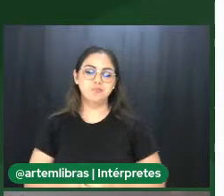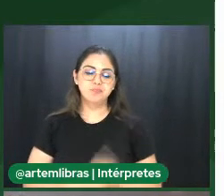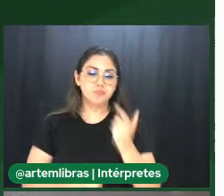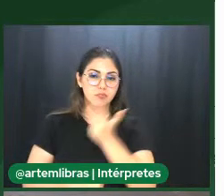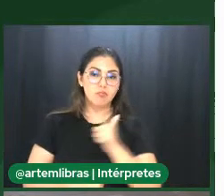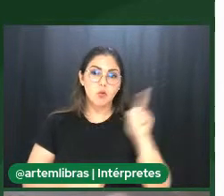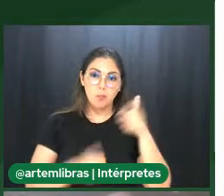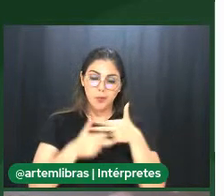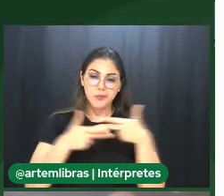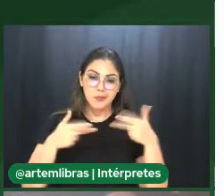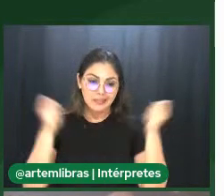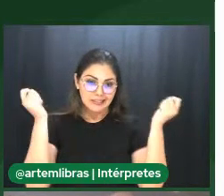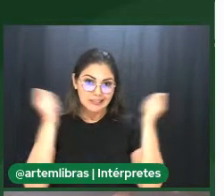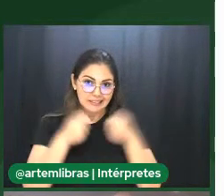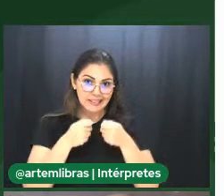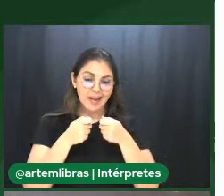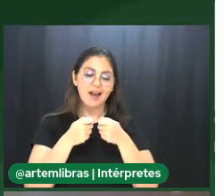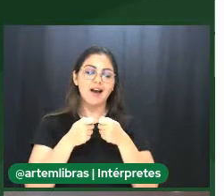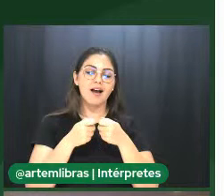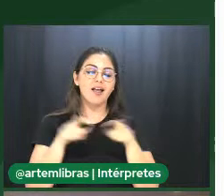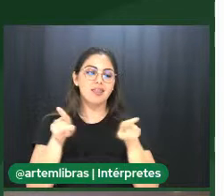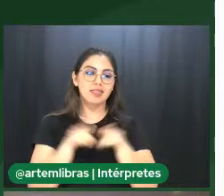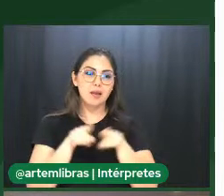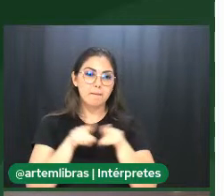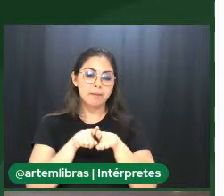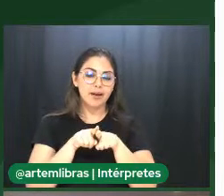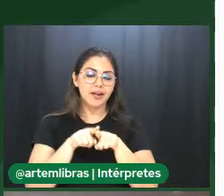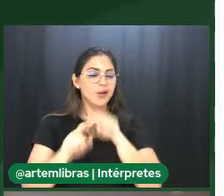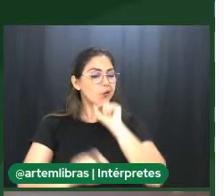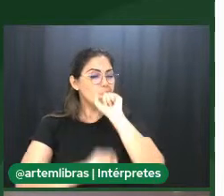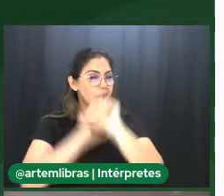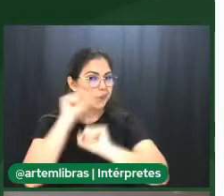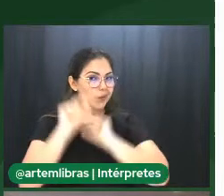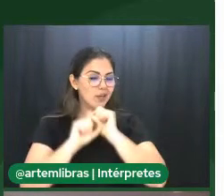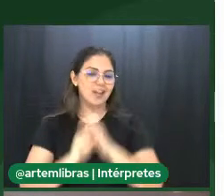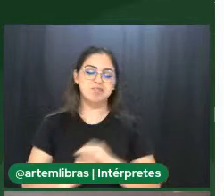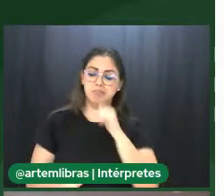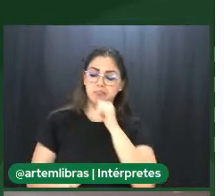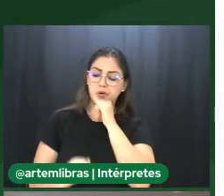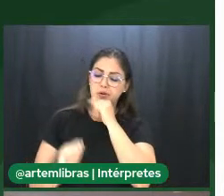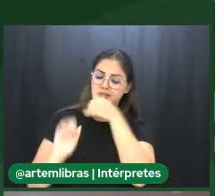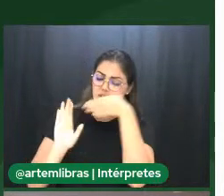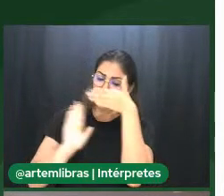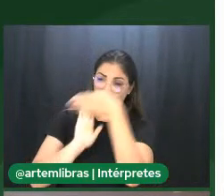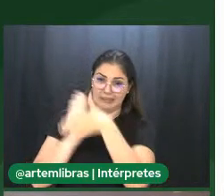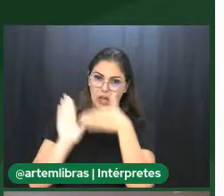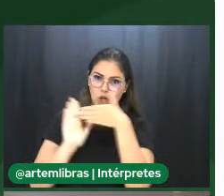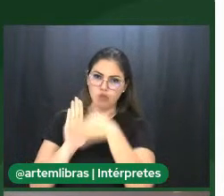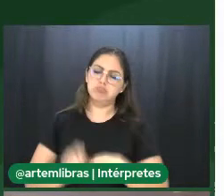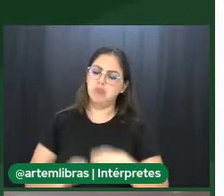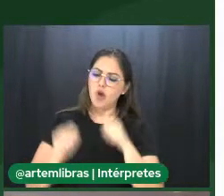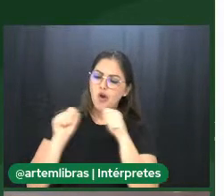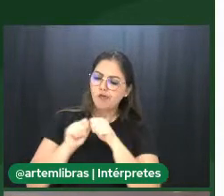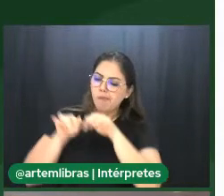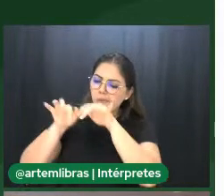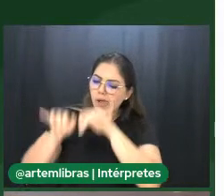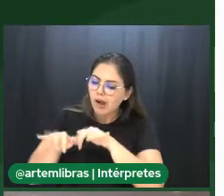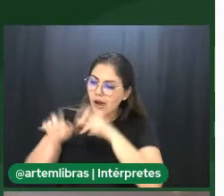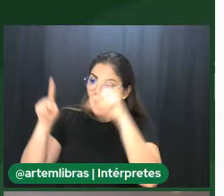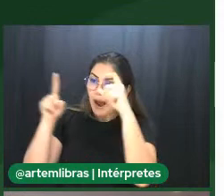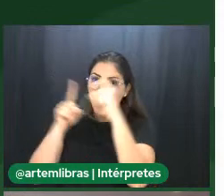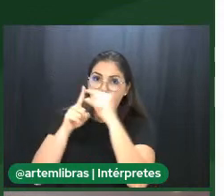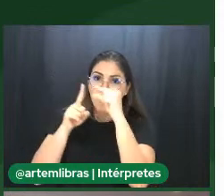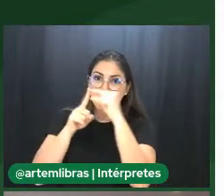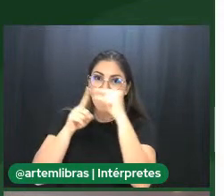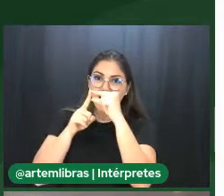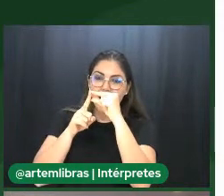auto-completion also give users control. I type in University of Maryland and I get a series of choices, and